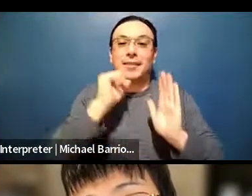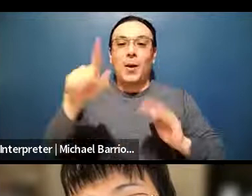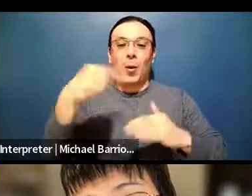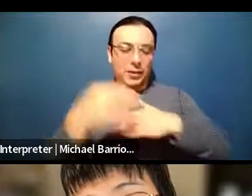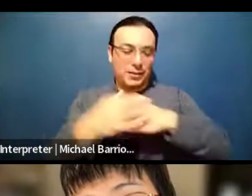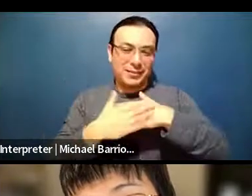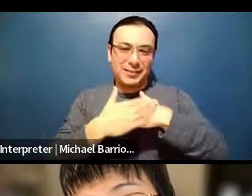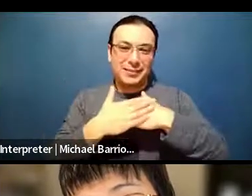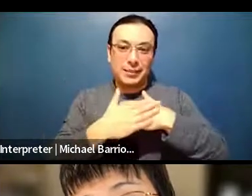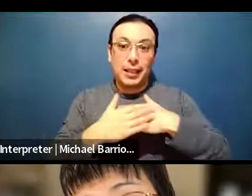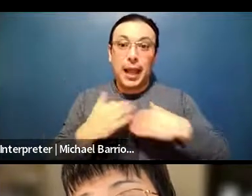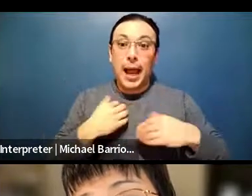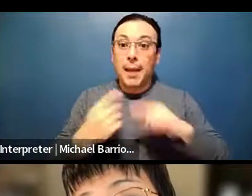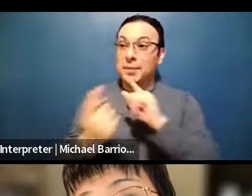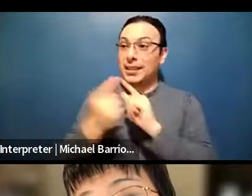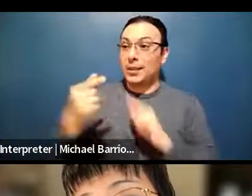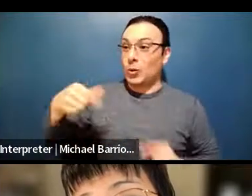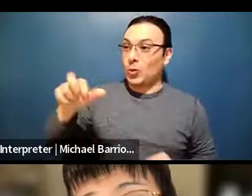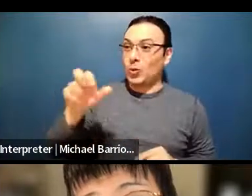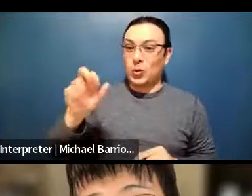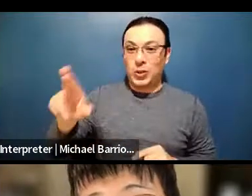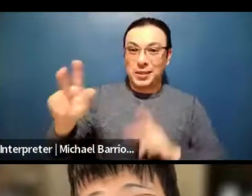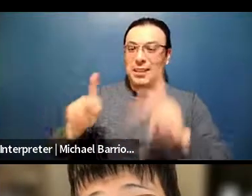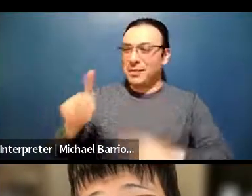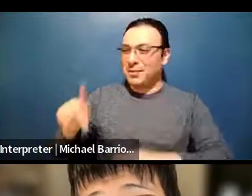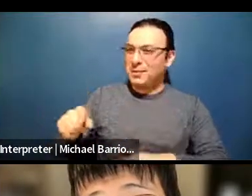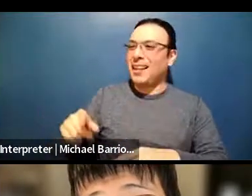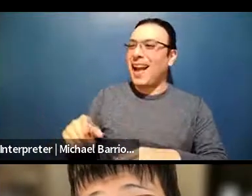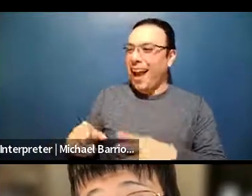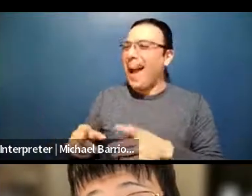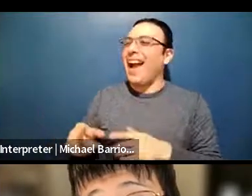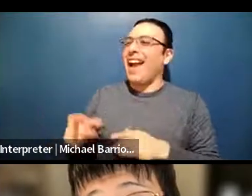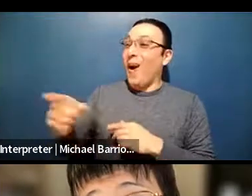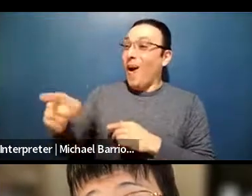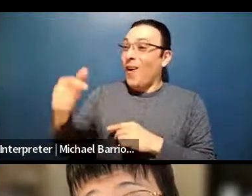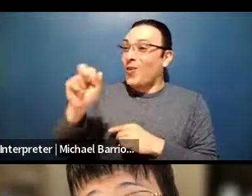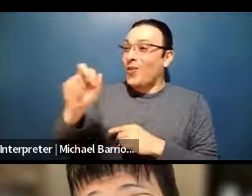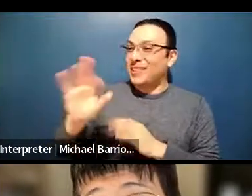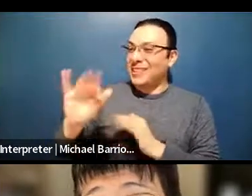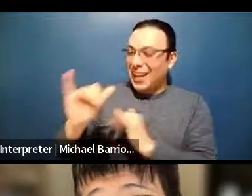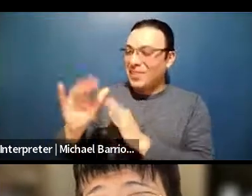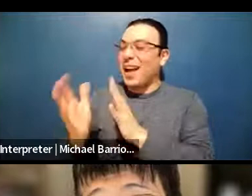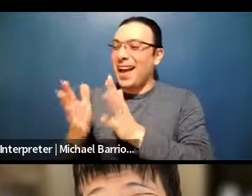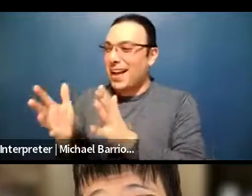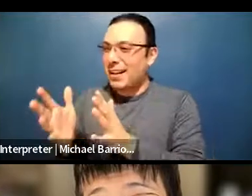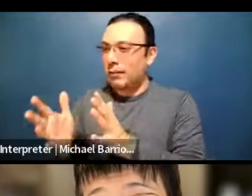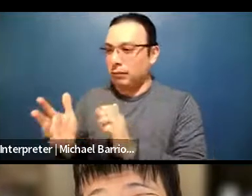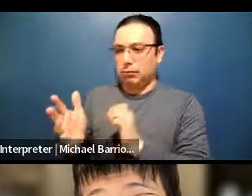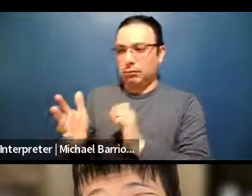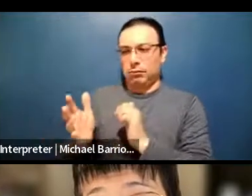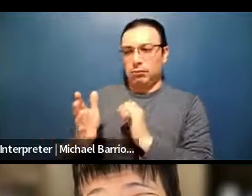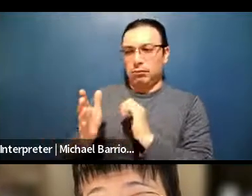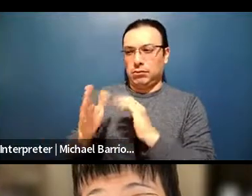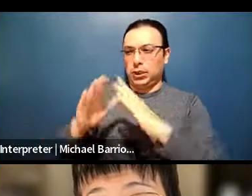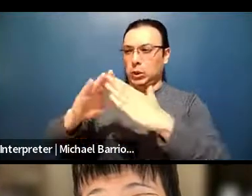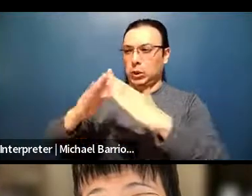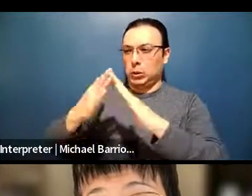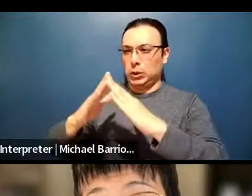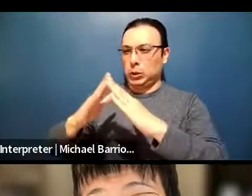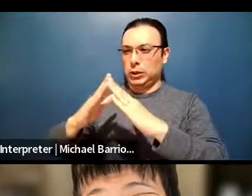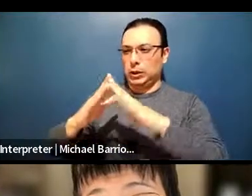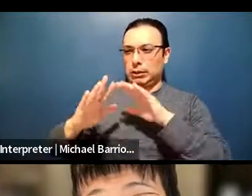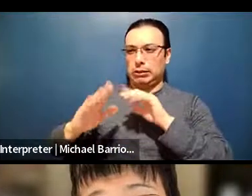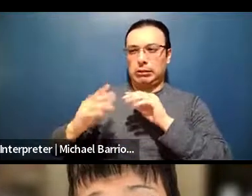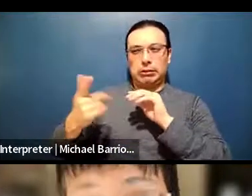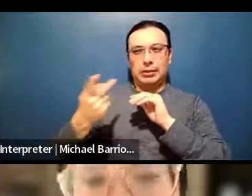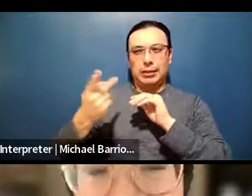queer folks that I'm like, oh, we are not in community. Like we are in a very different place in terms of our understanding of like queerness,